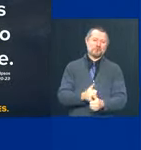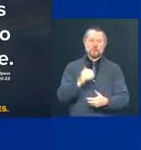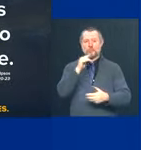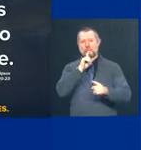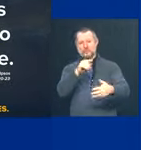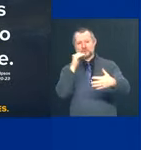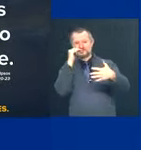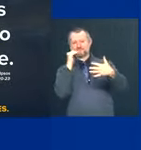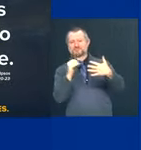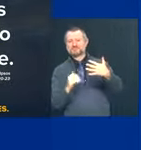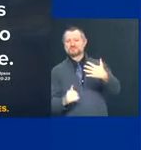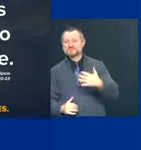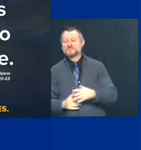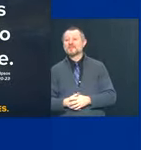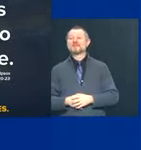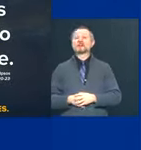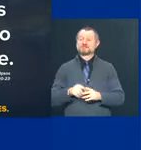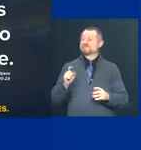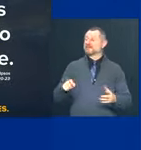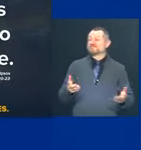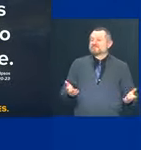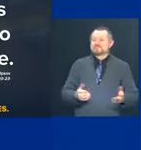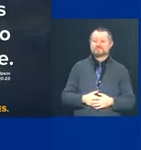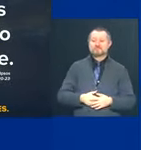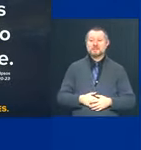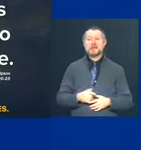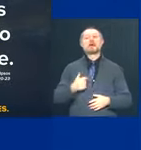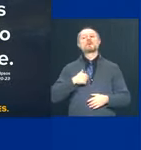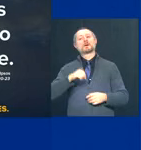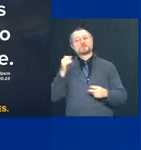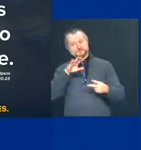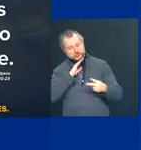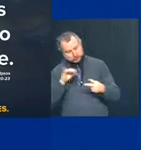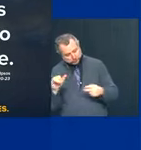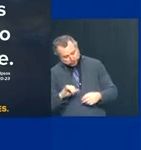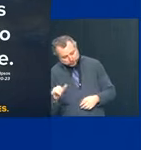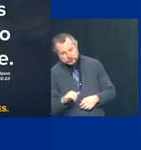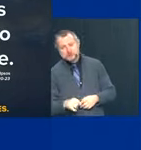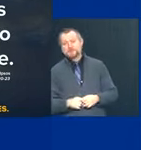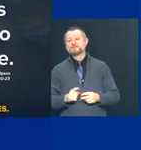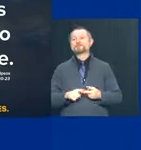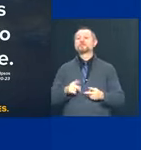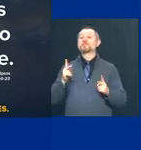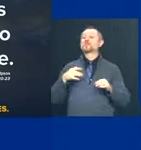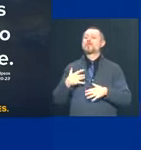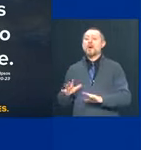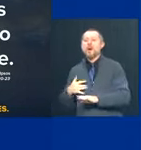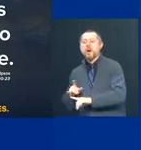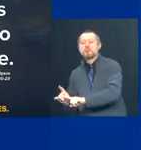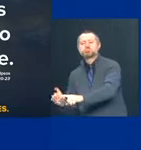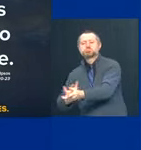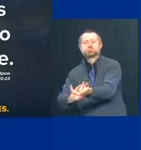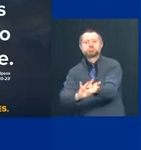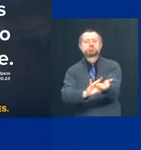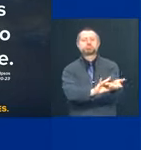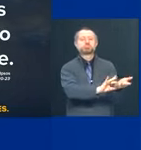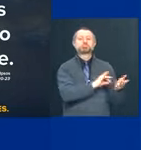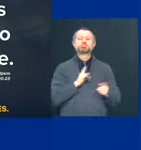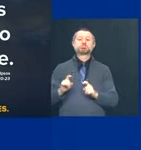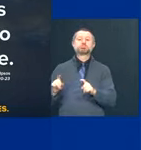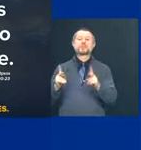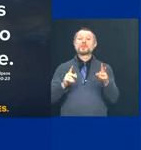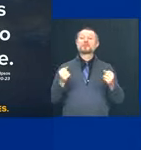here. I'm also frustrated that we see polls that suggest a high percent of